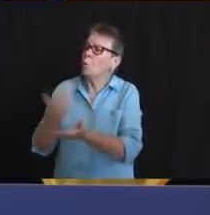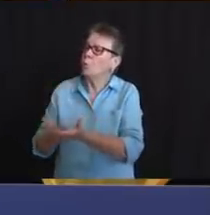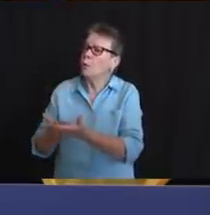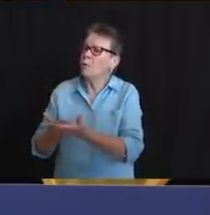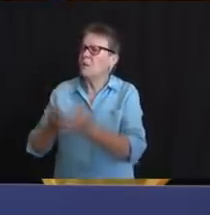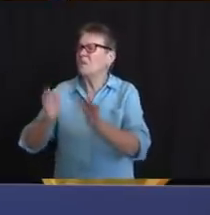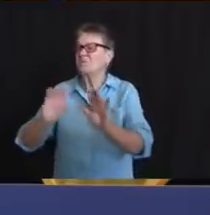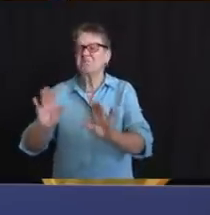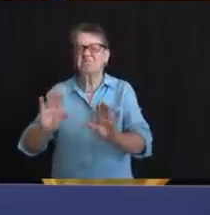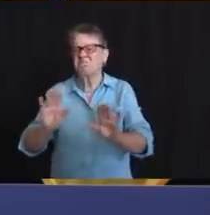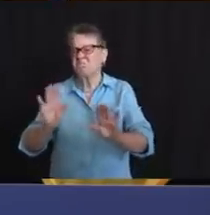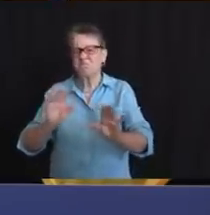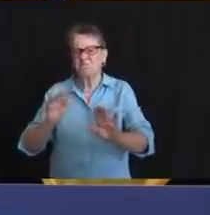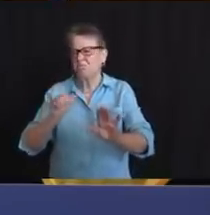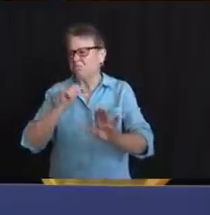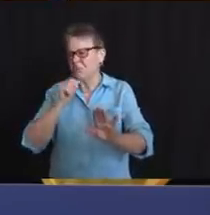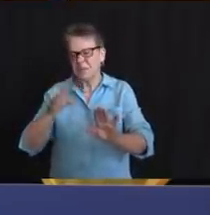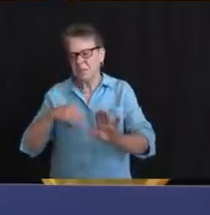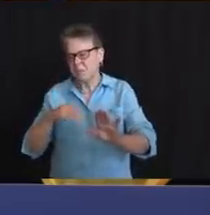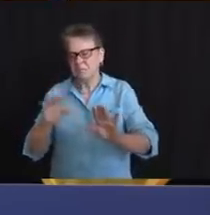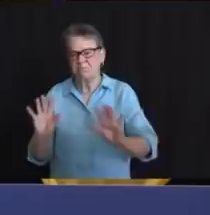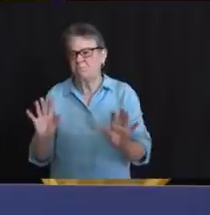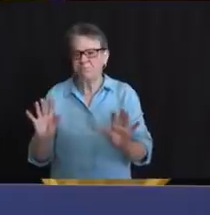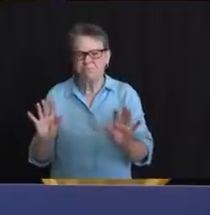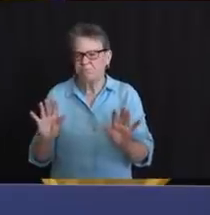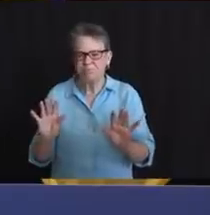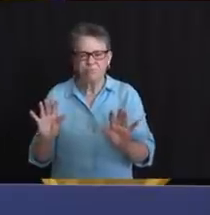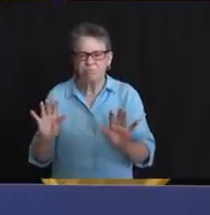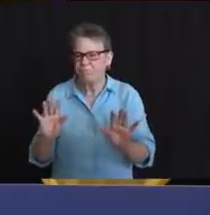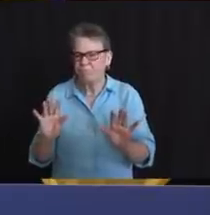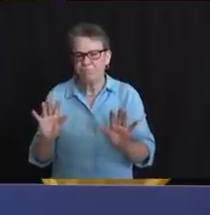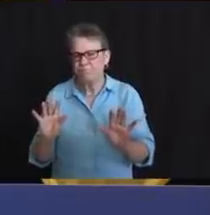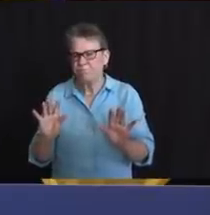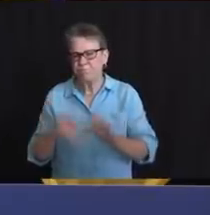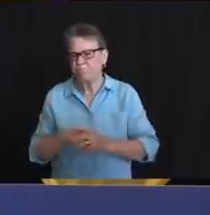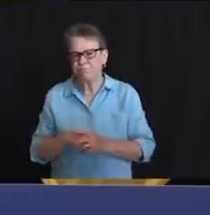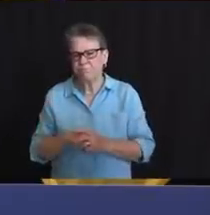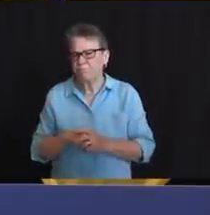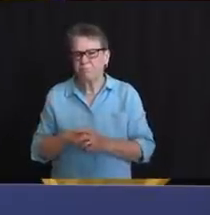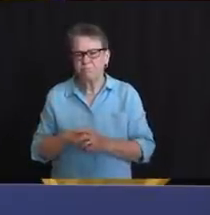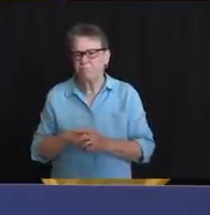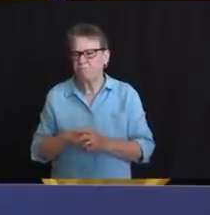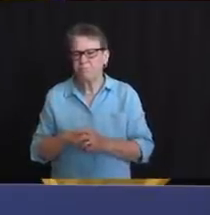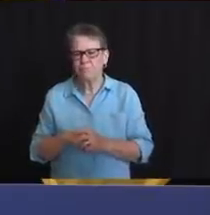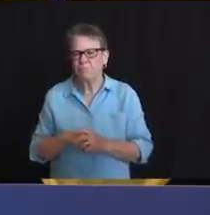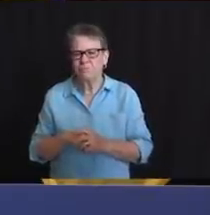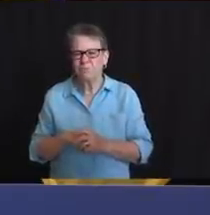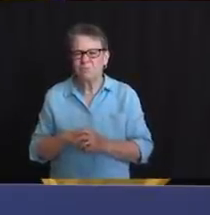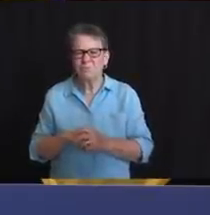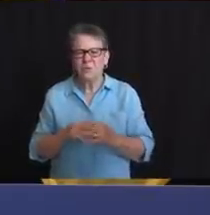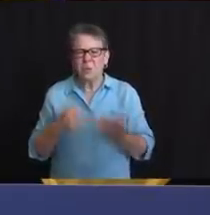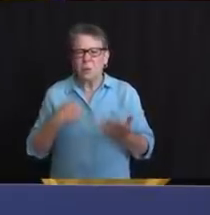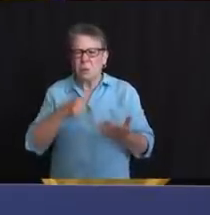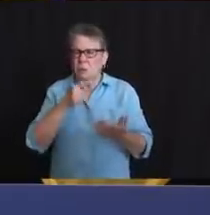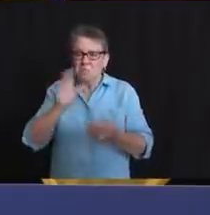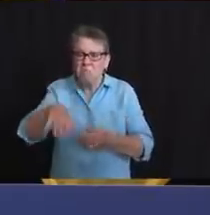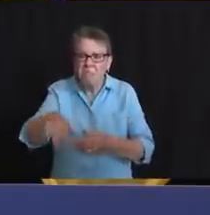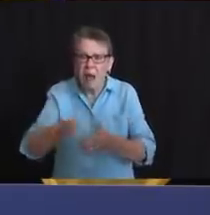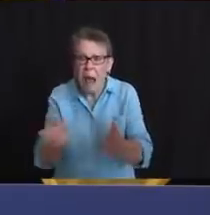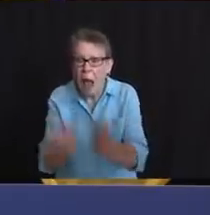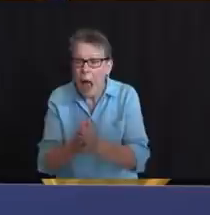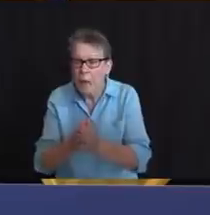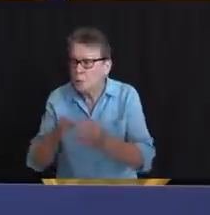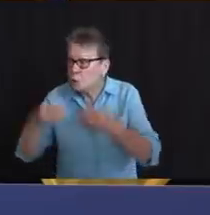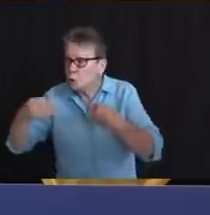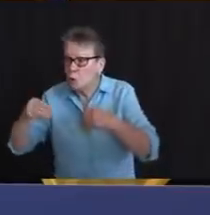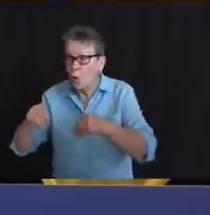the CDC made that move. And, you know, who are we to ask the retail store employee, or